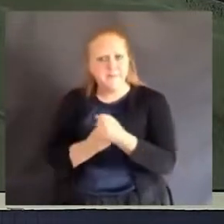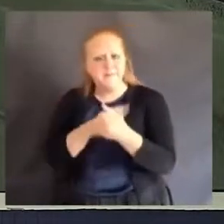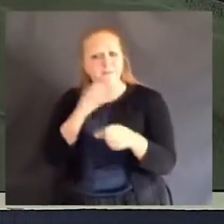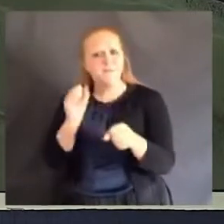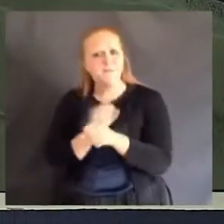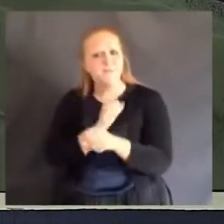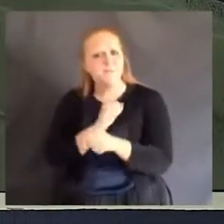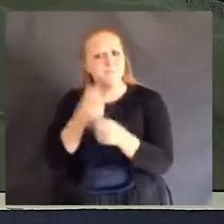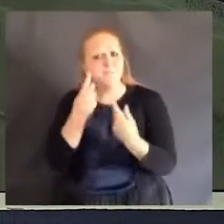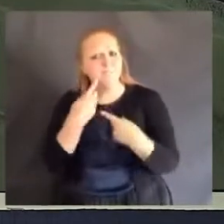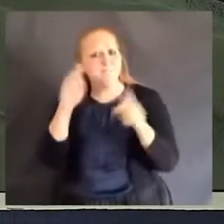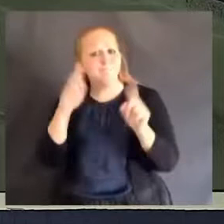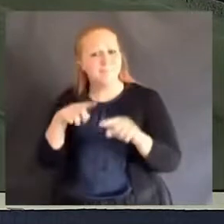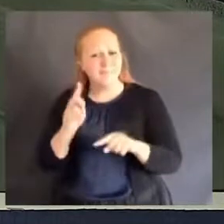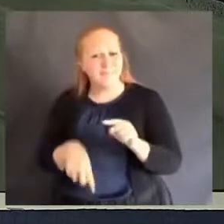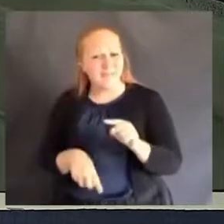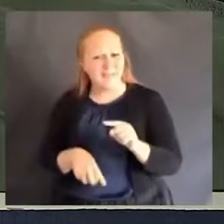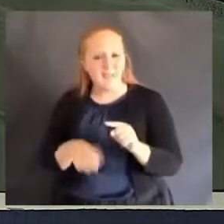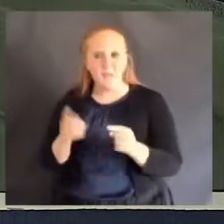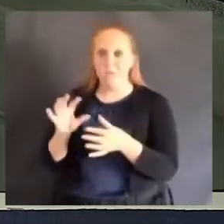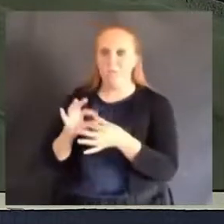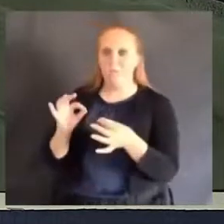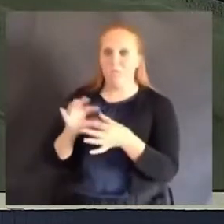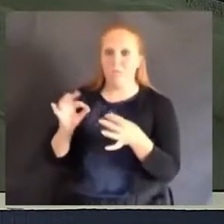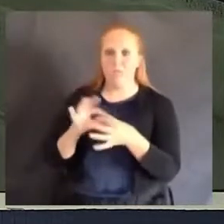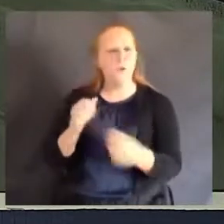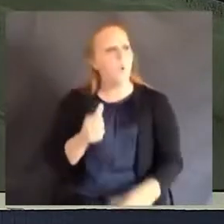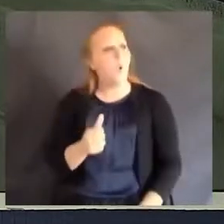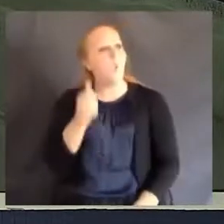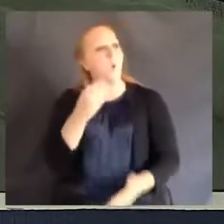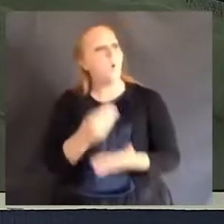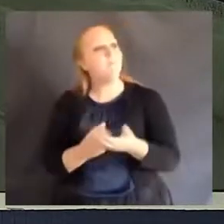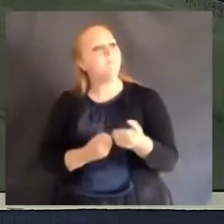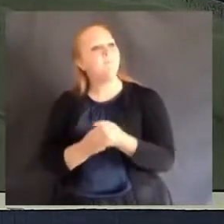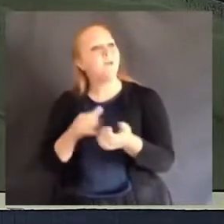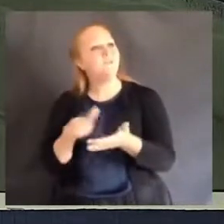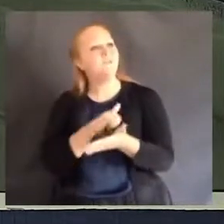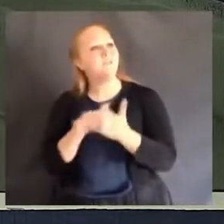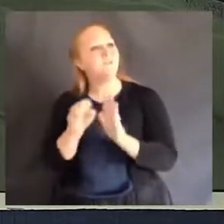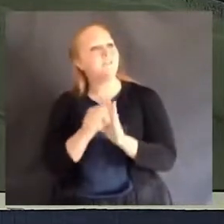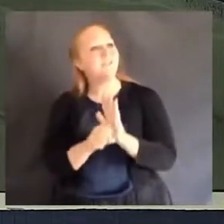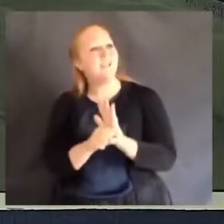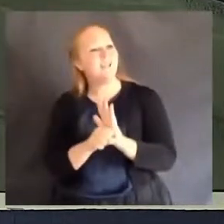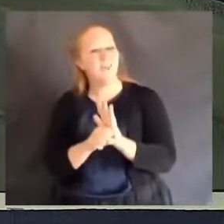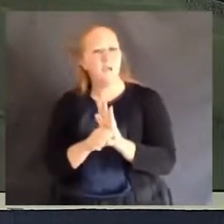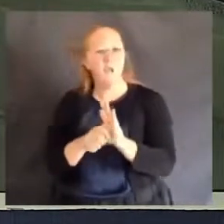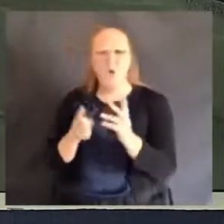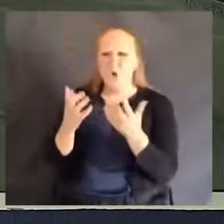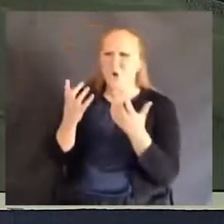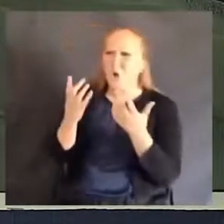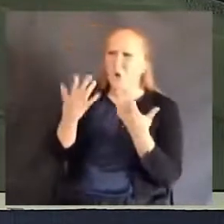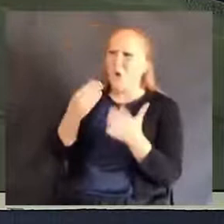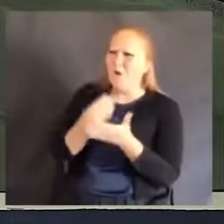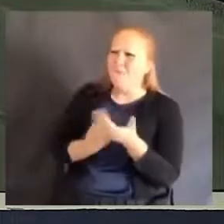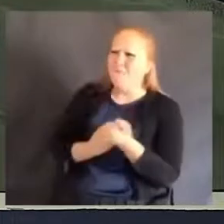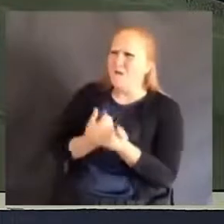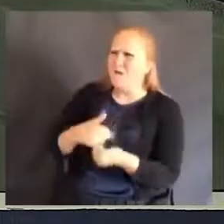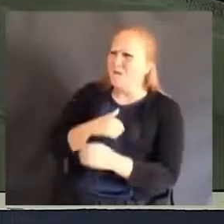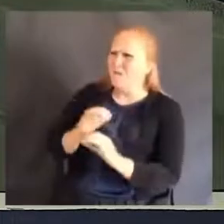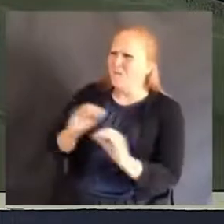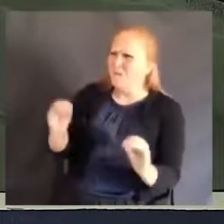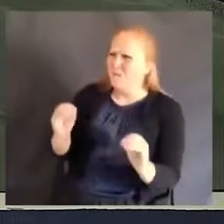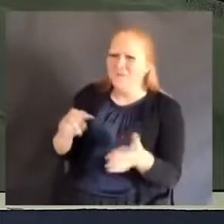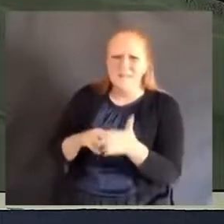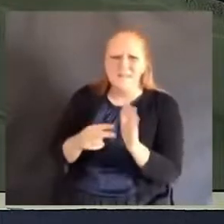New York funding. You don't give us any funding now. What are you going to do? Not build